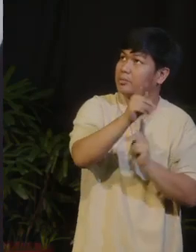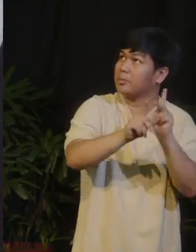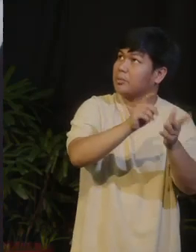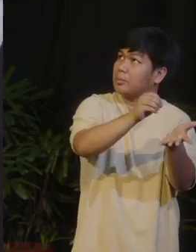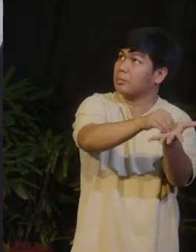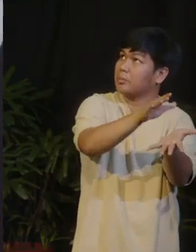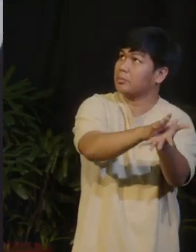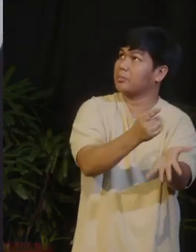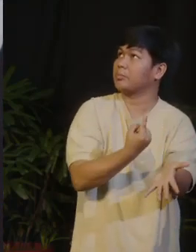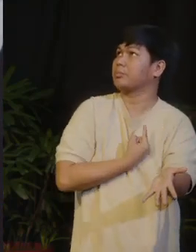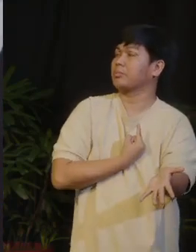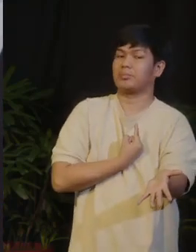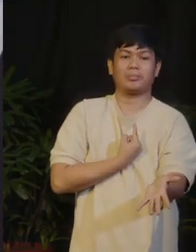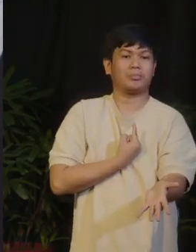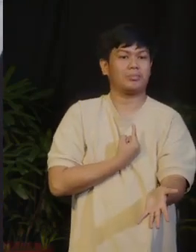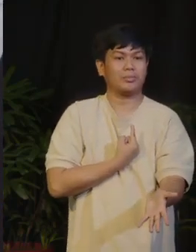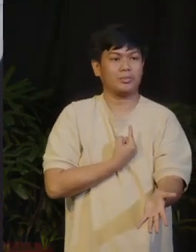us.